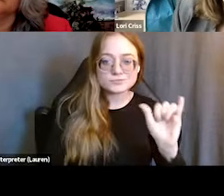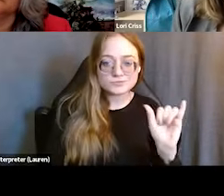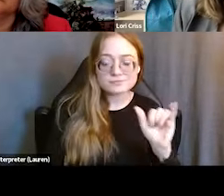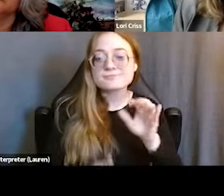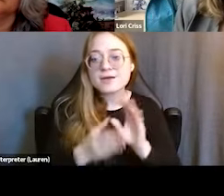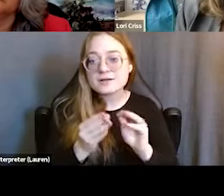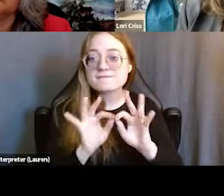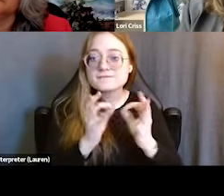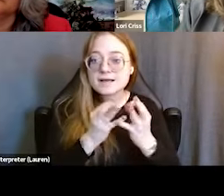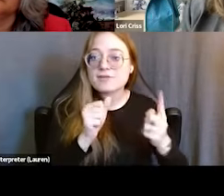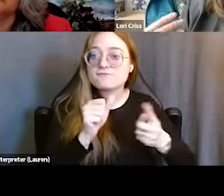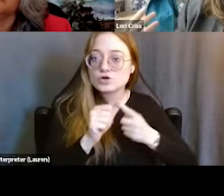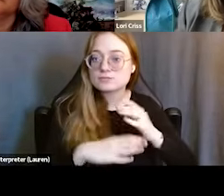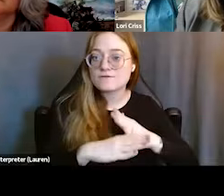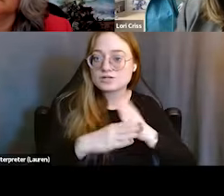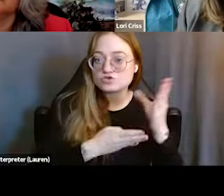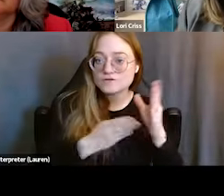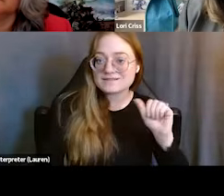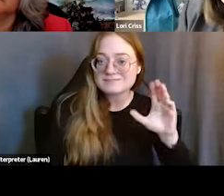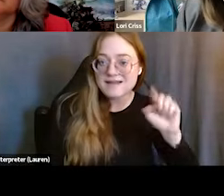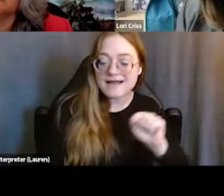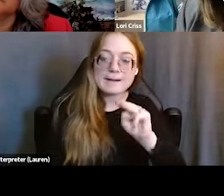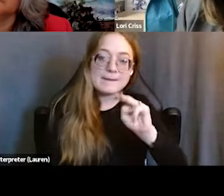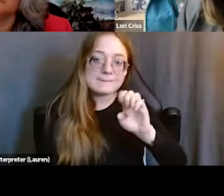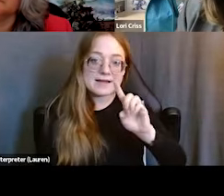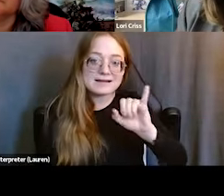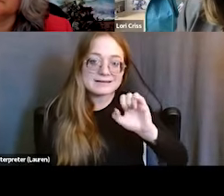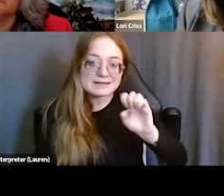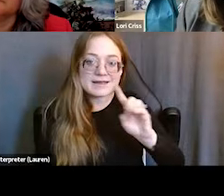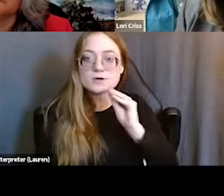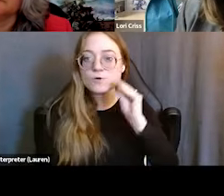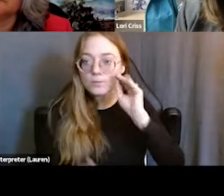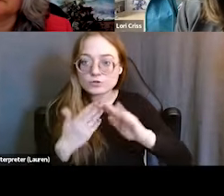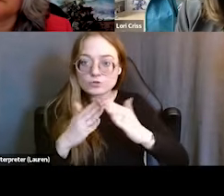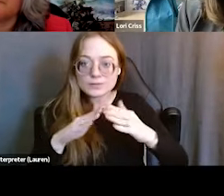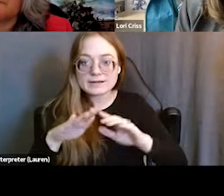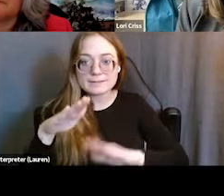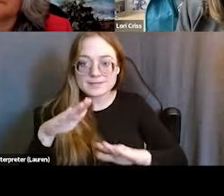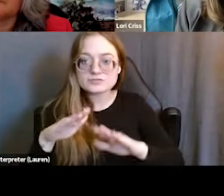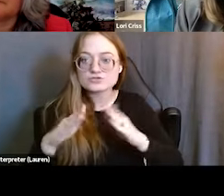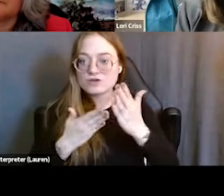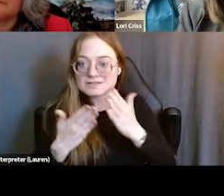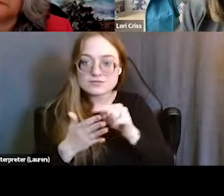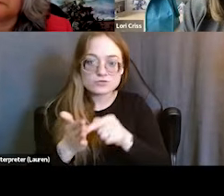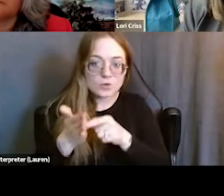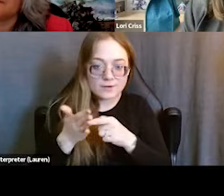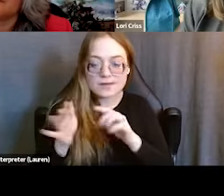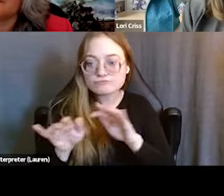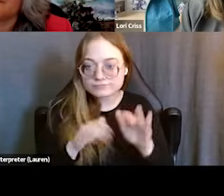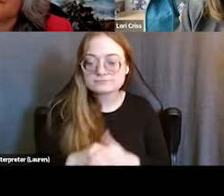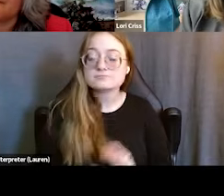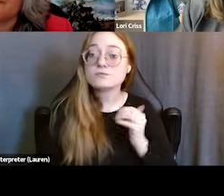Family First Prevention Services Act and Medicaid and home and community-based services requirements. And our department writes rules that